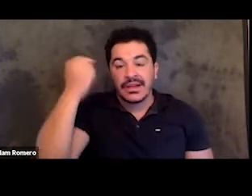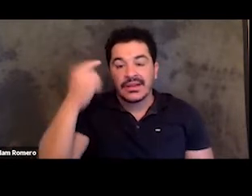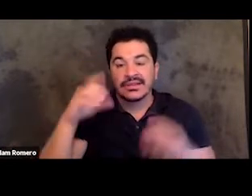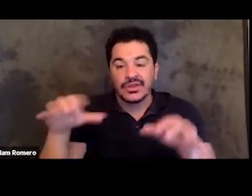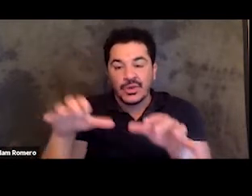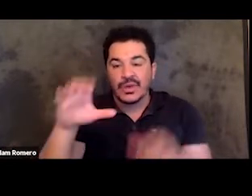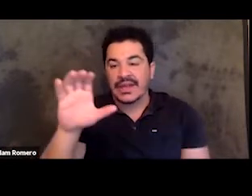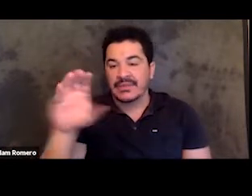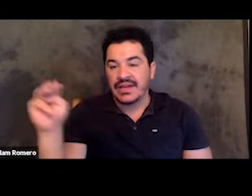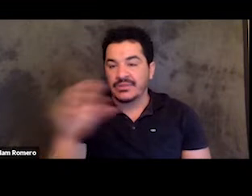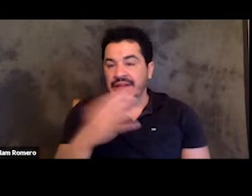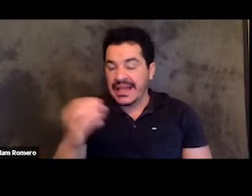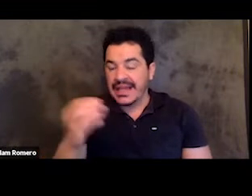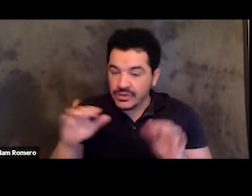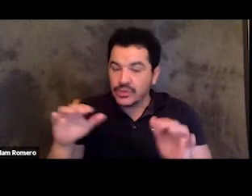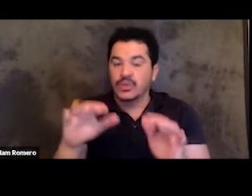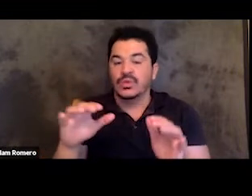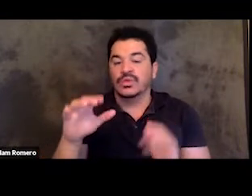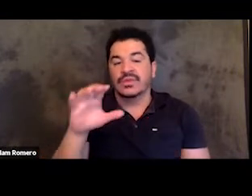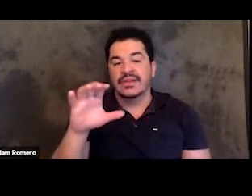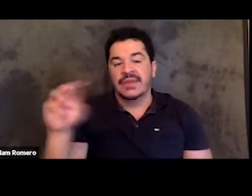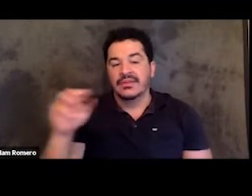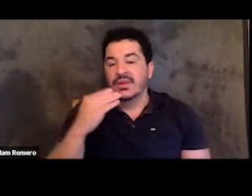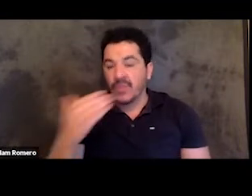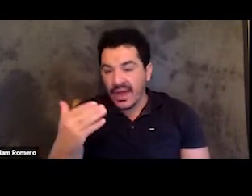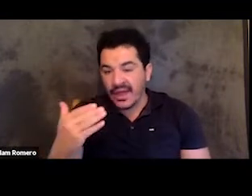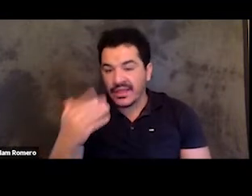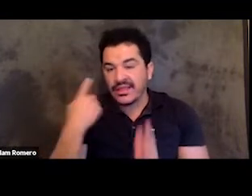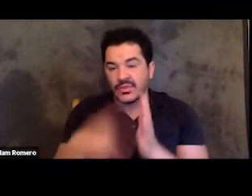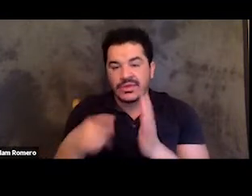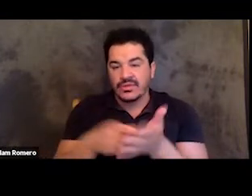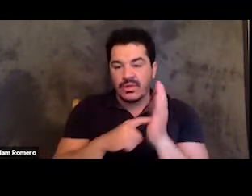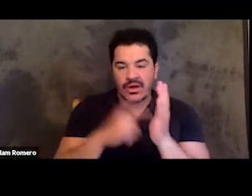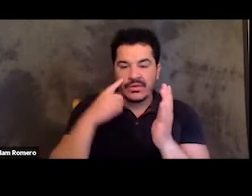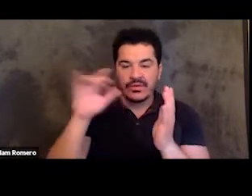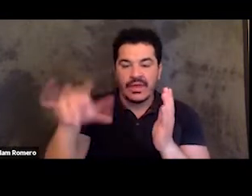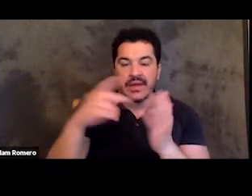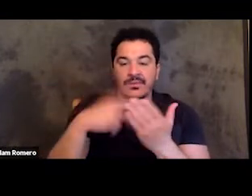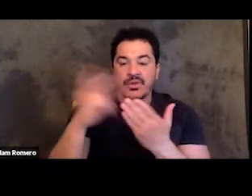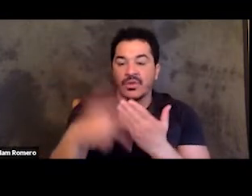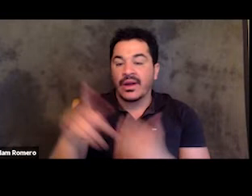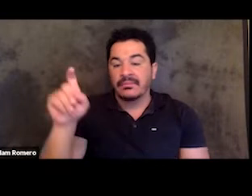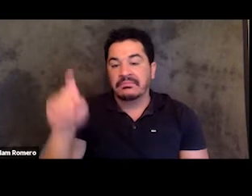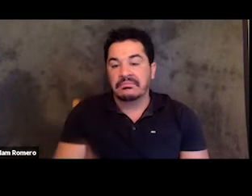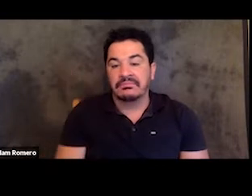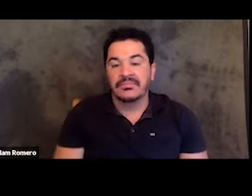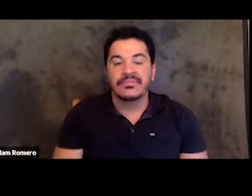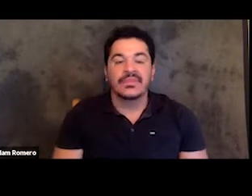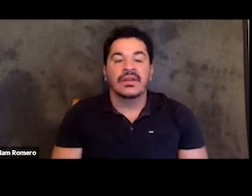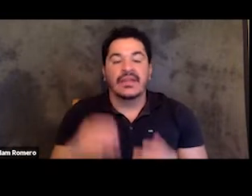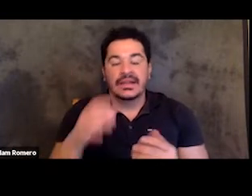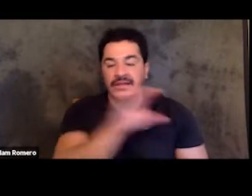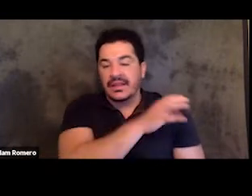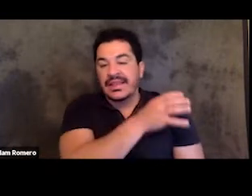need to build into the design of that program? And then clinical supervision for staff, what